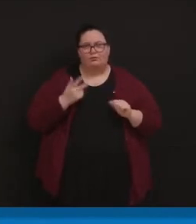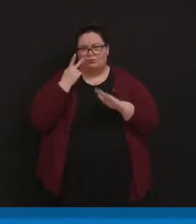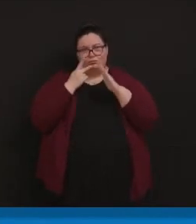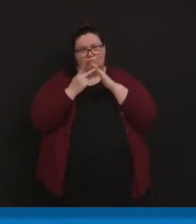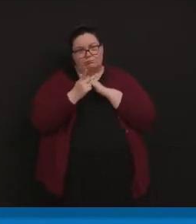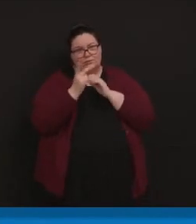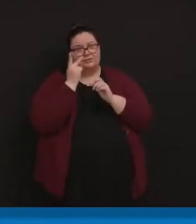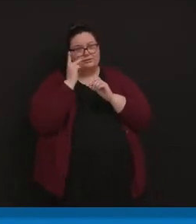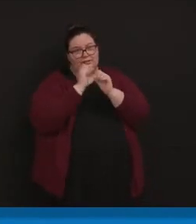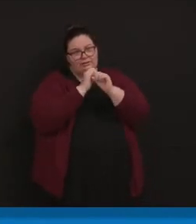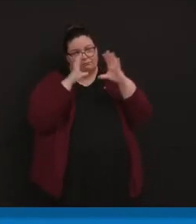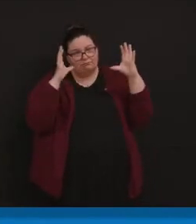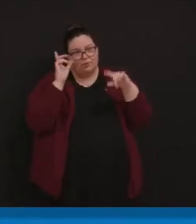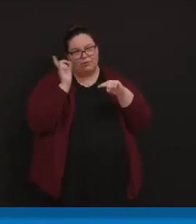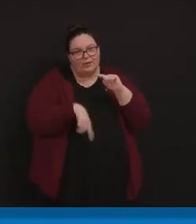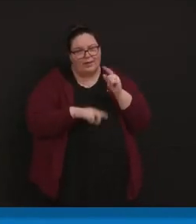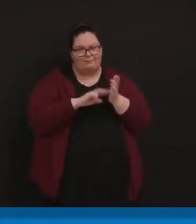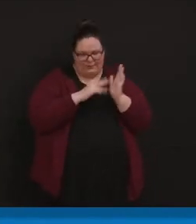The